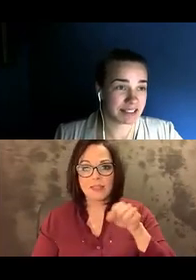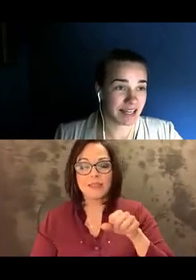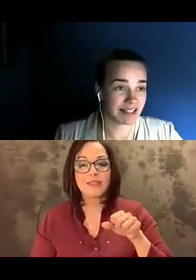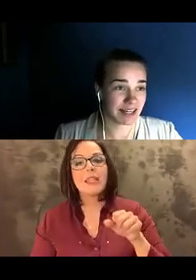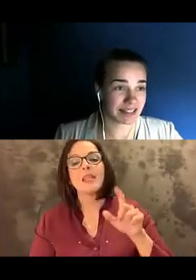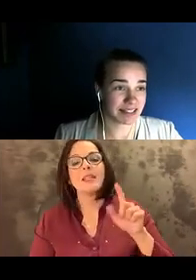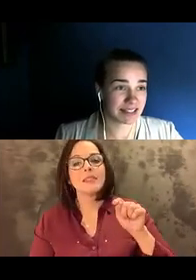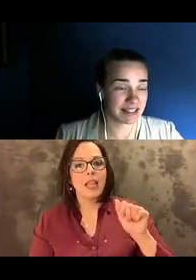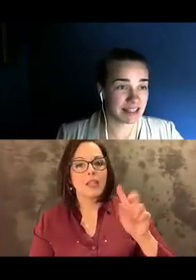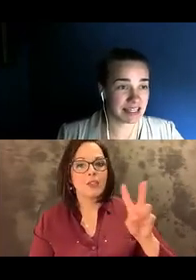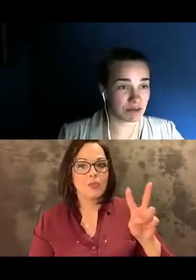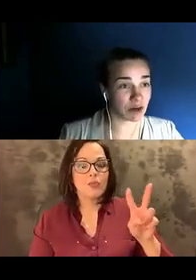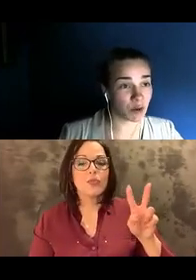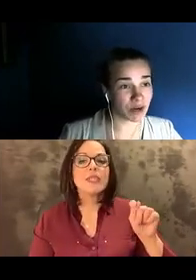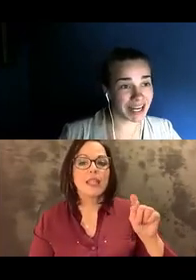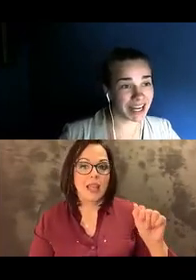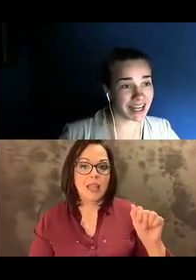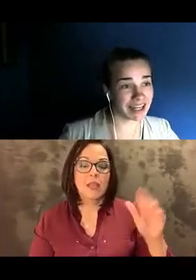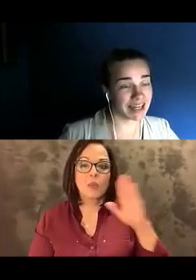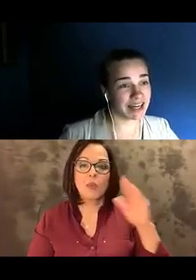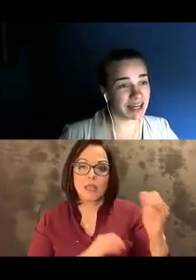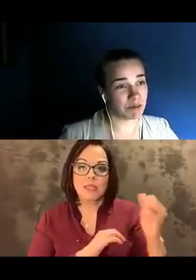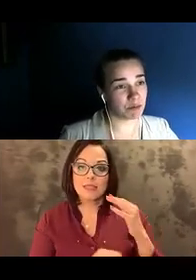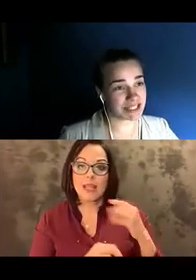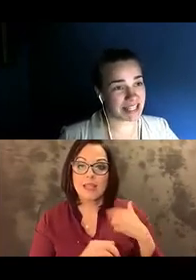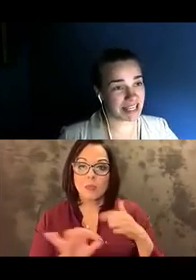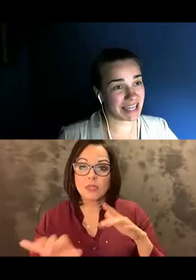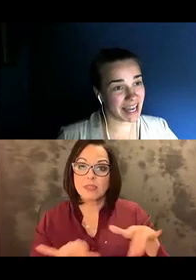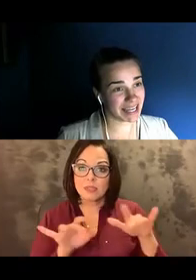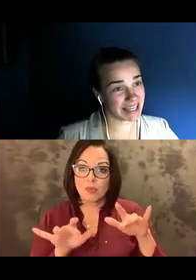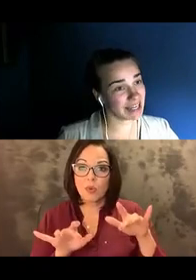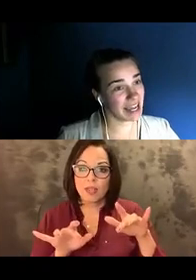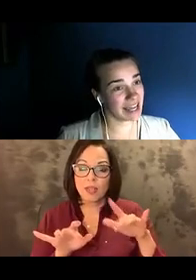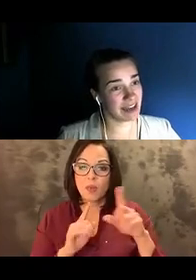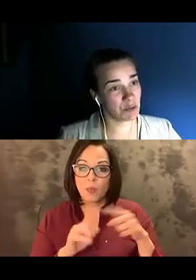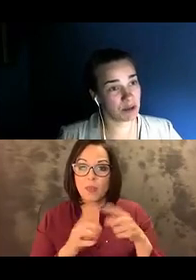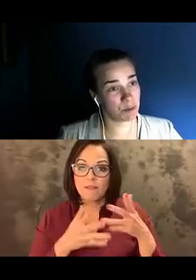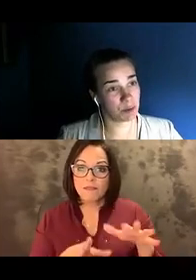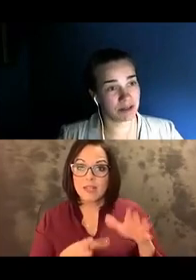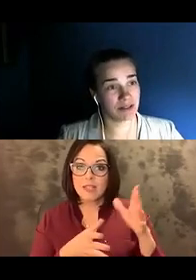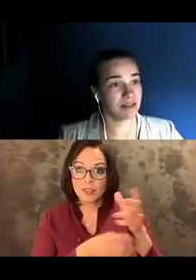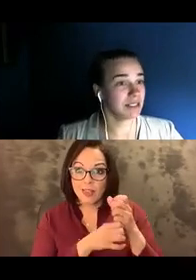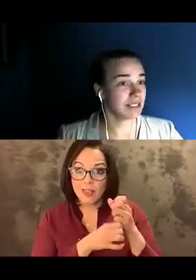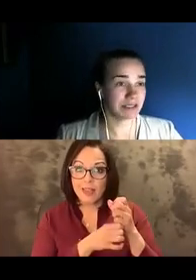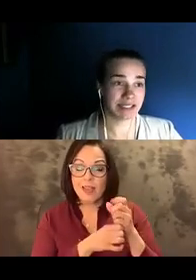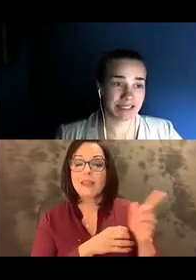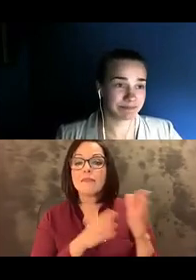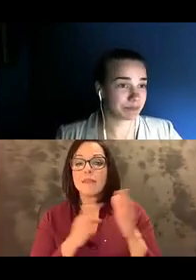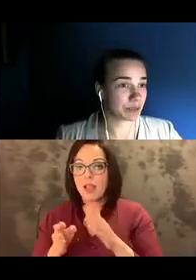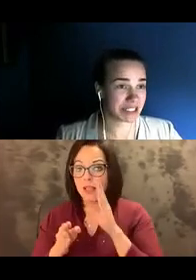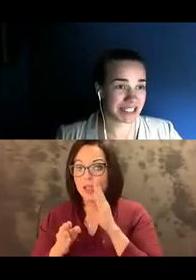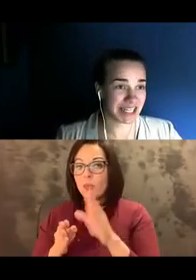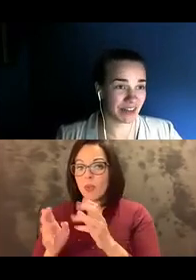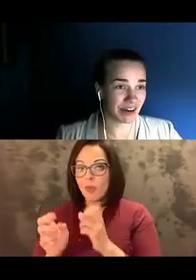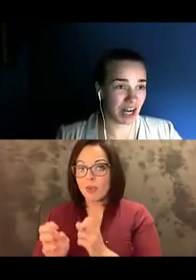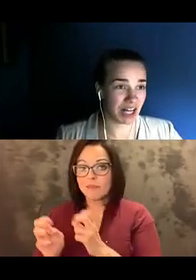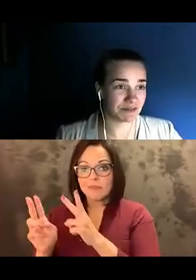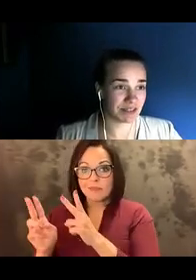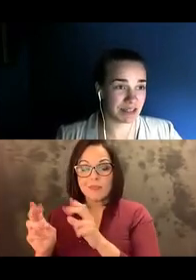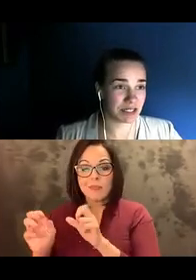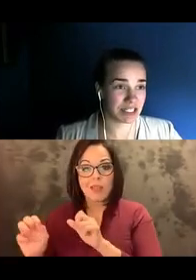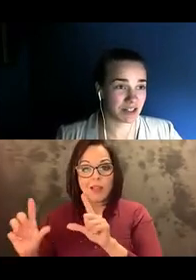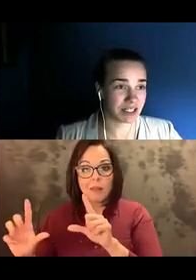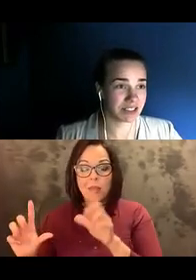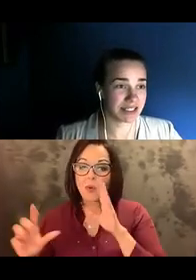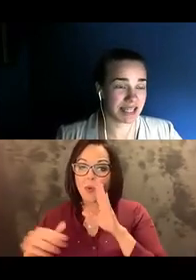TA2TA will send us the recording once they get it, and then we will put together